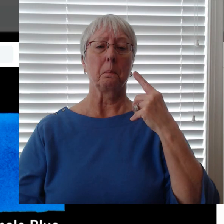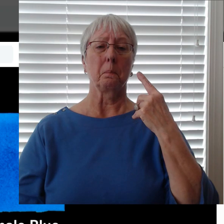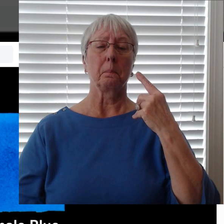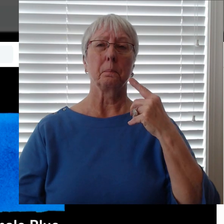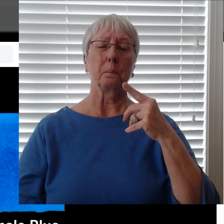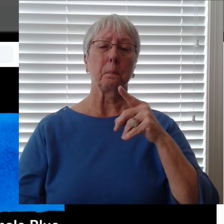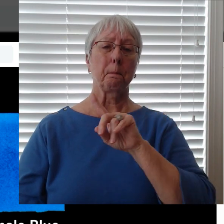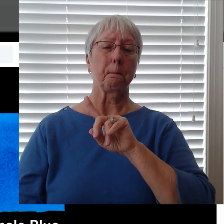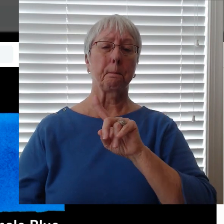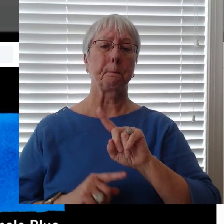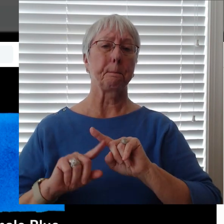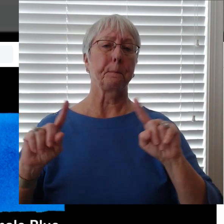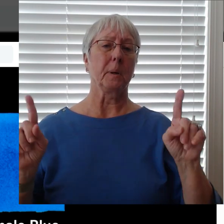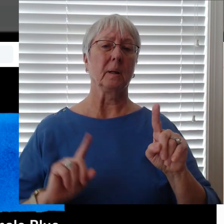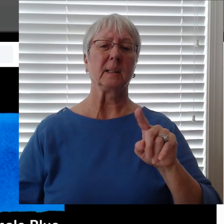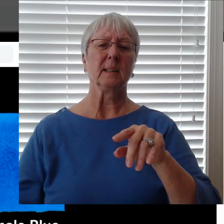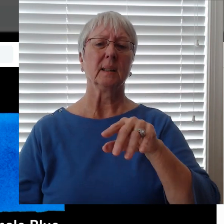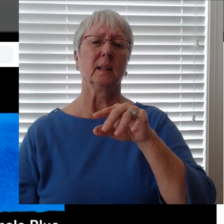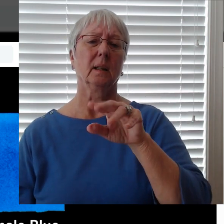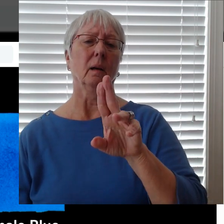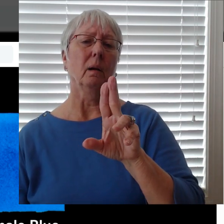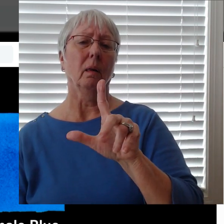Phthalo blue feels slightly more green